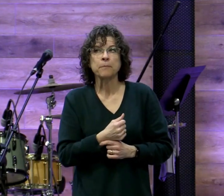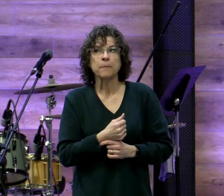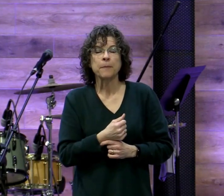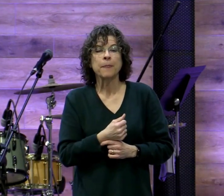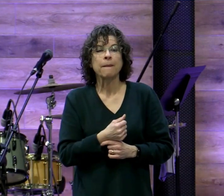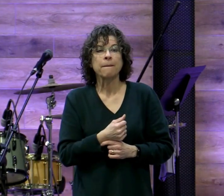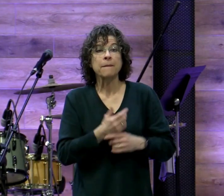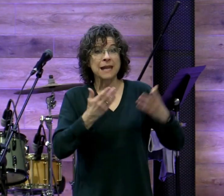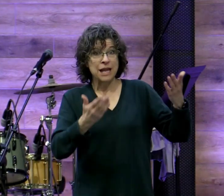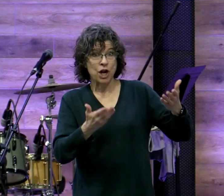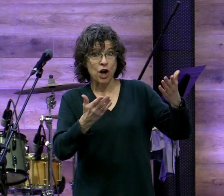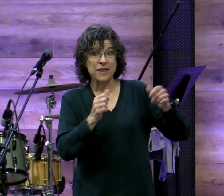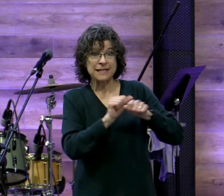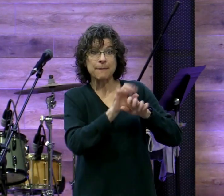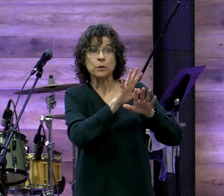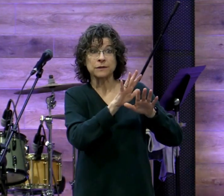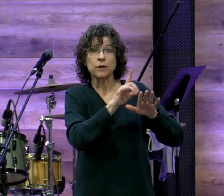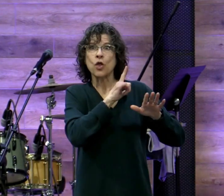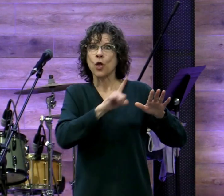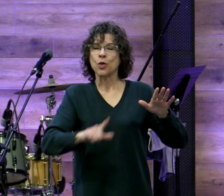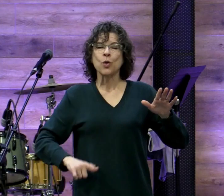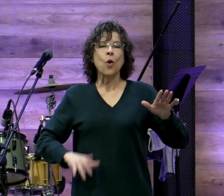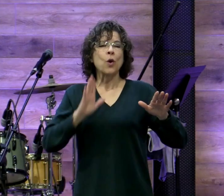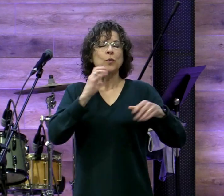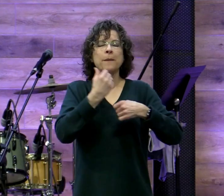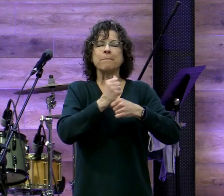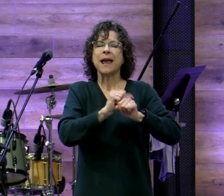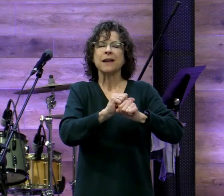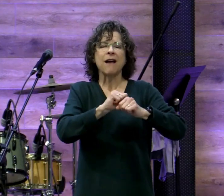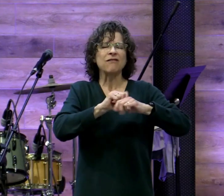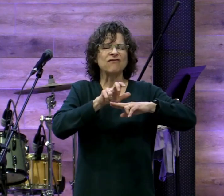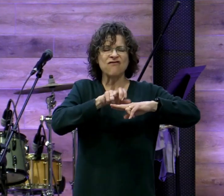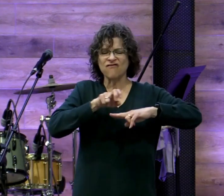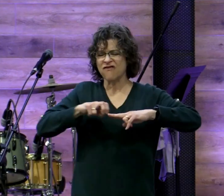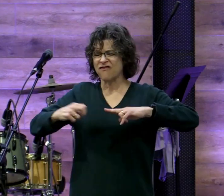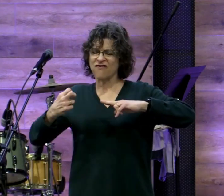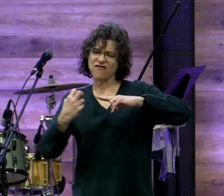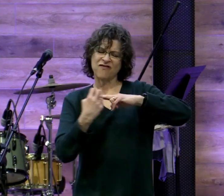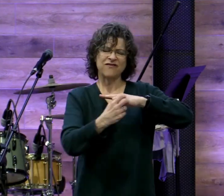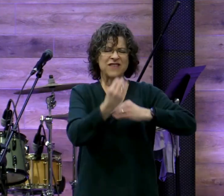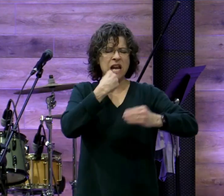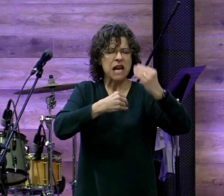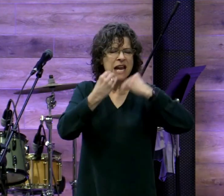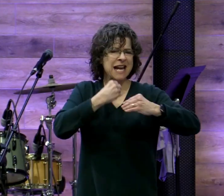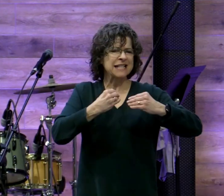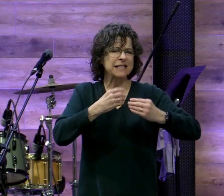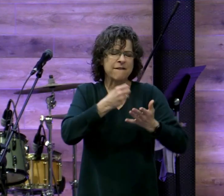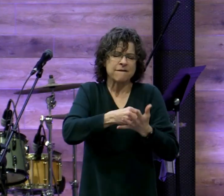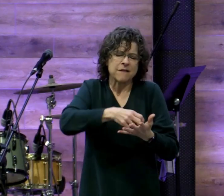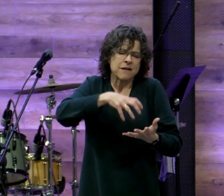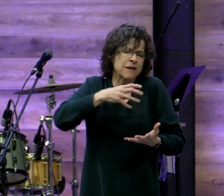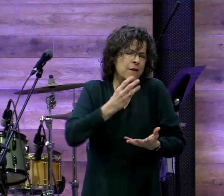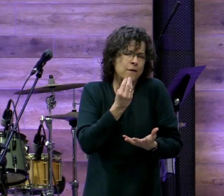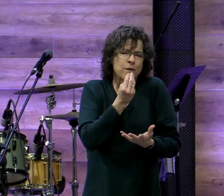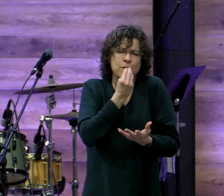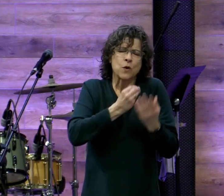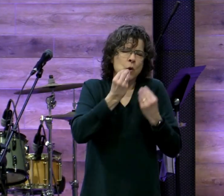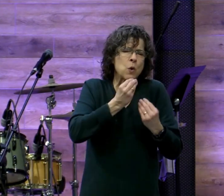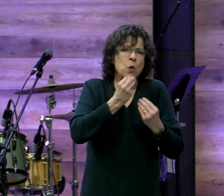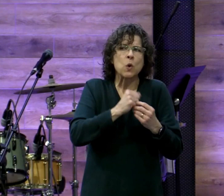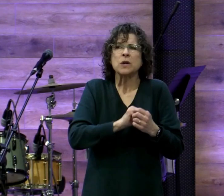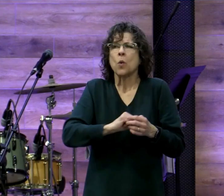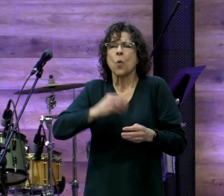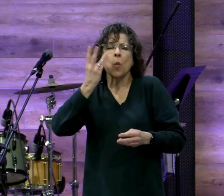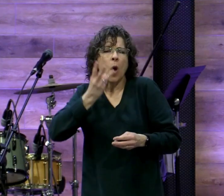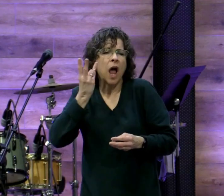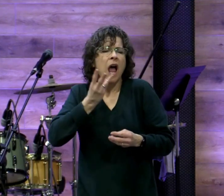hosts will make for all peoples a feast of rich food, a feast of well-aged wine, of rich food full